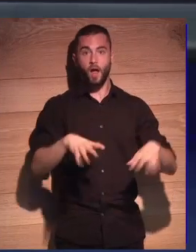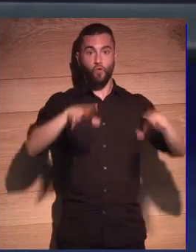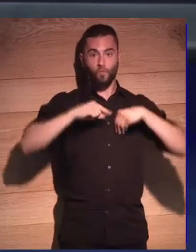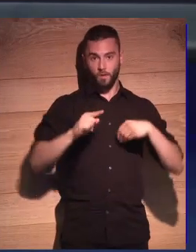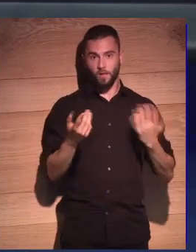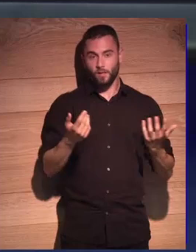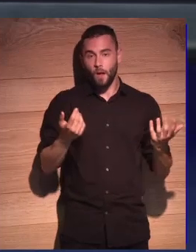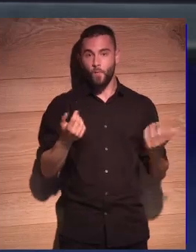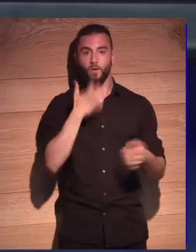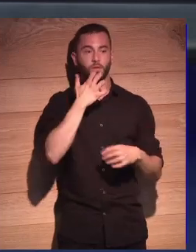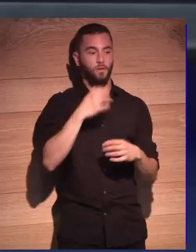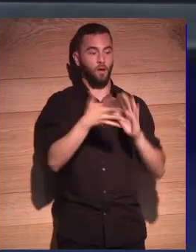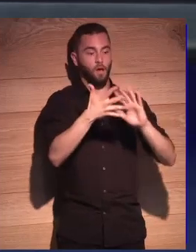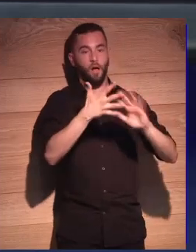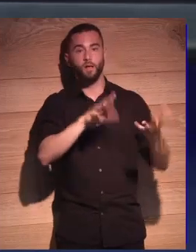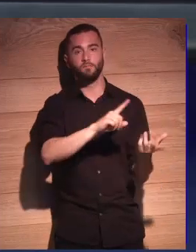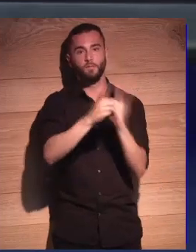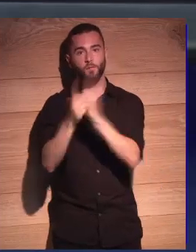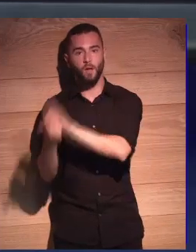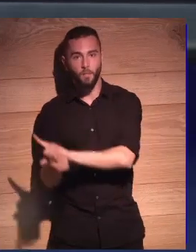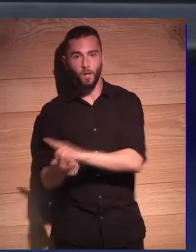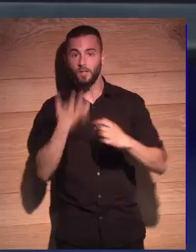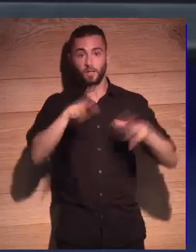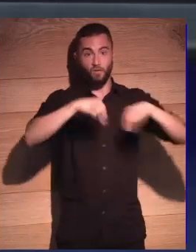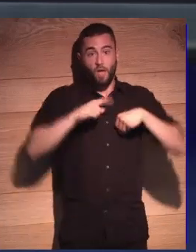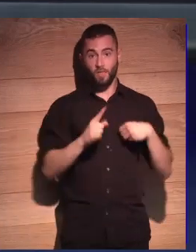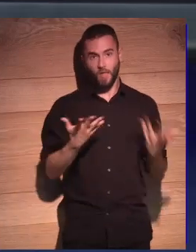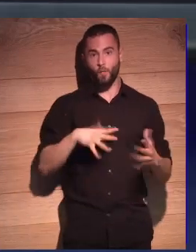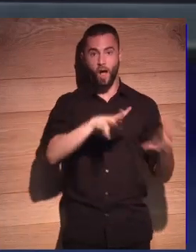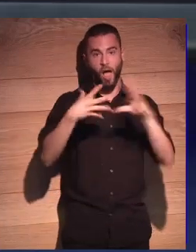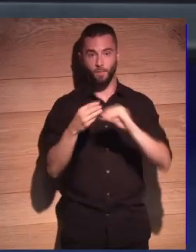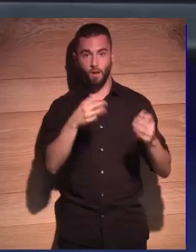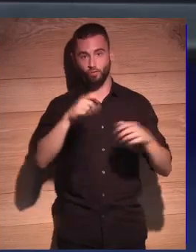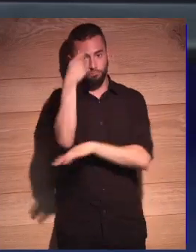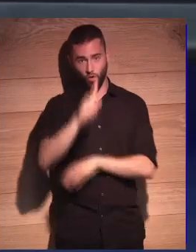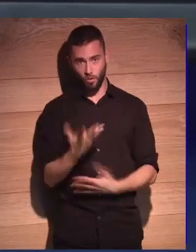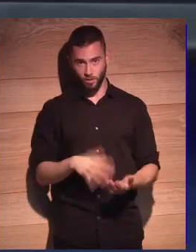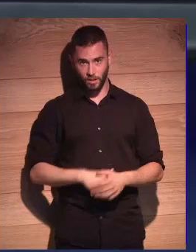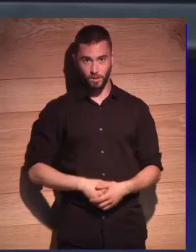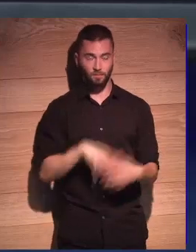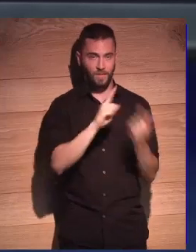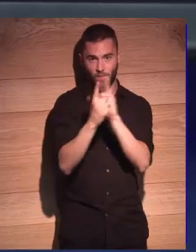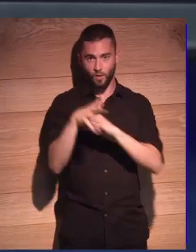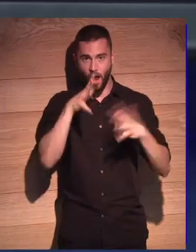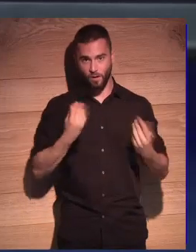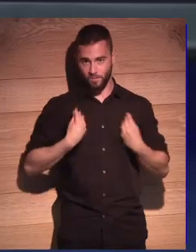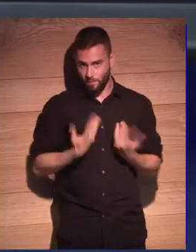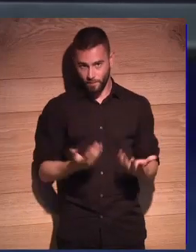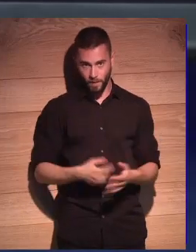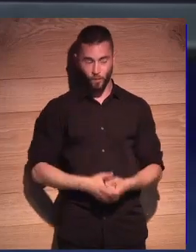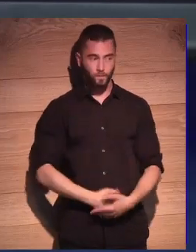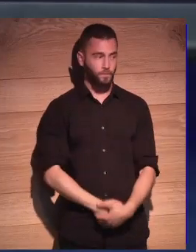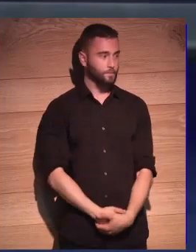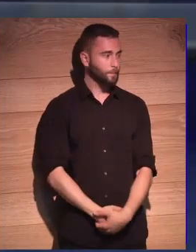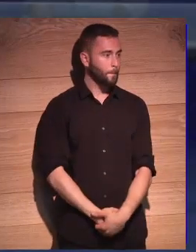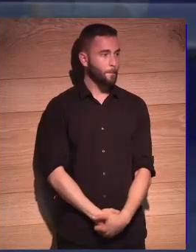that everything is changing at the speed of light, and we need to unlearn in order to start learning, or else we won't be able